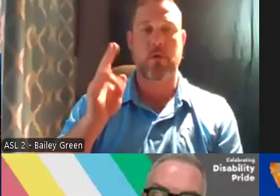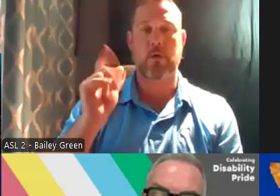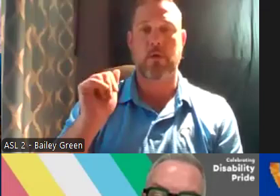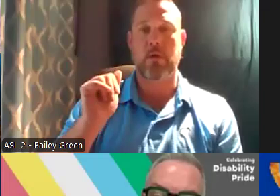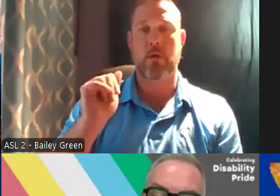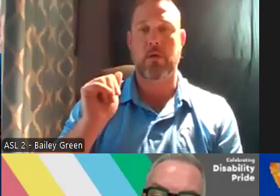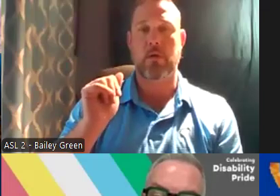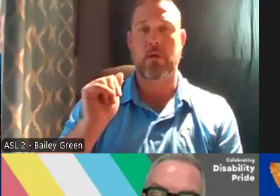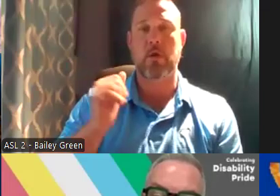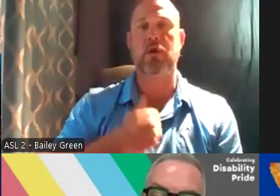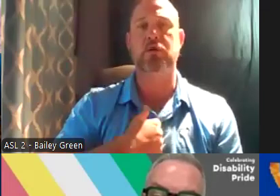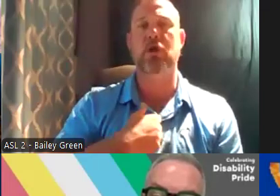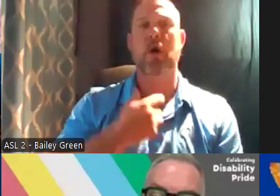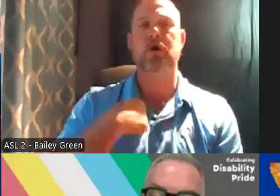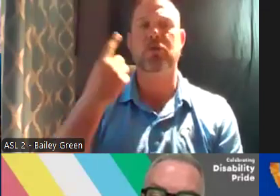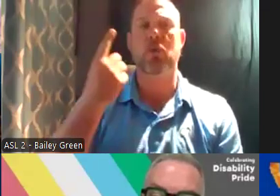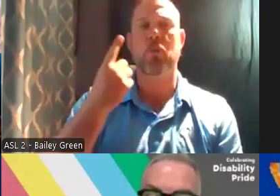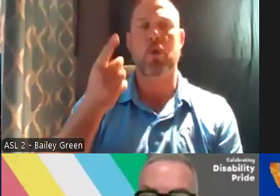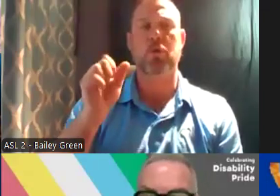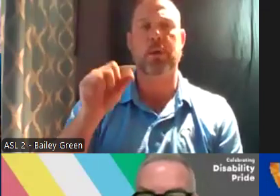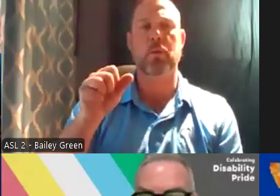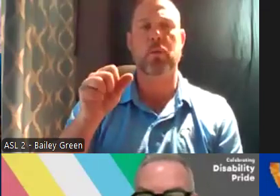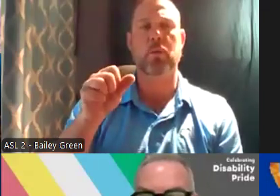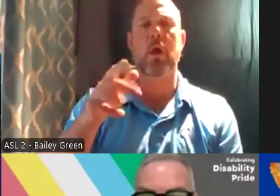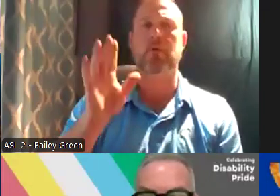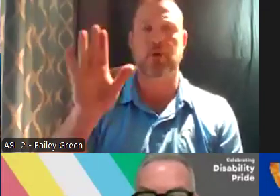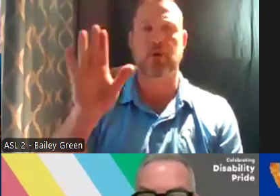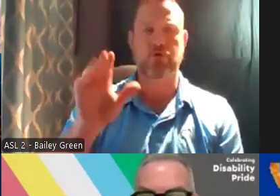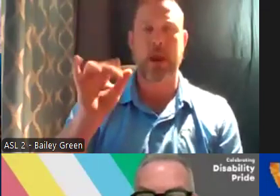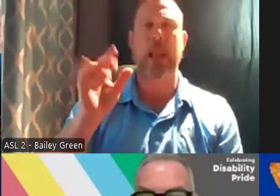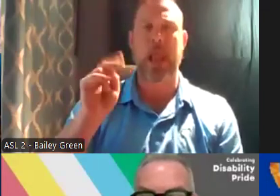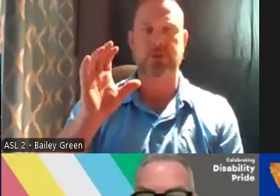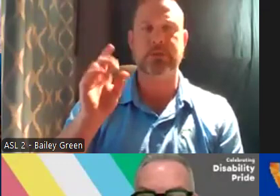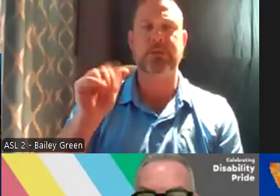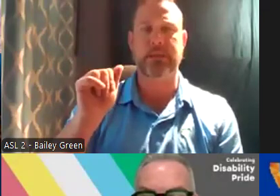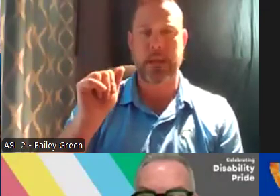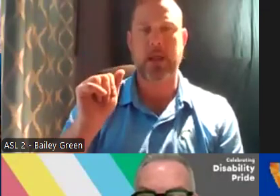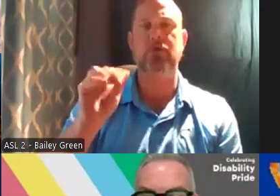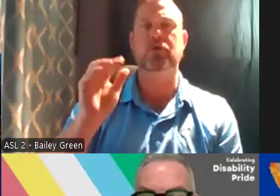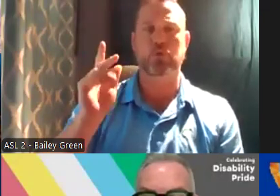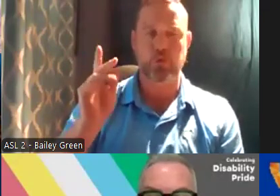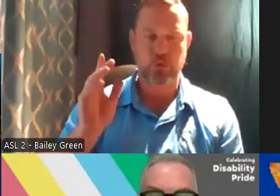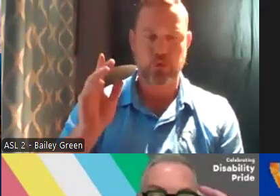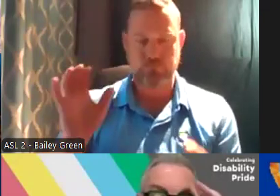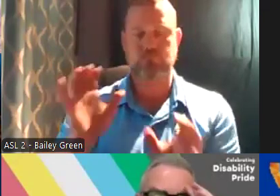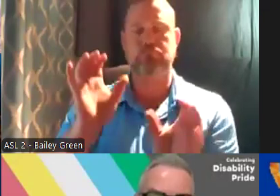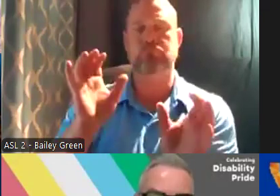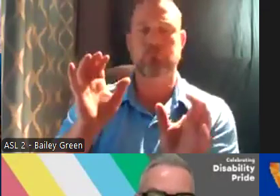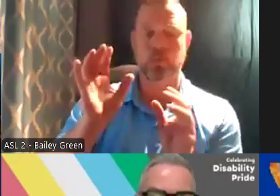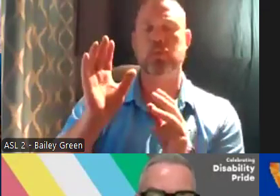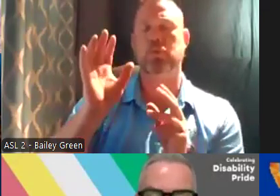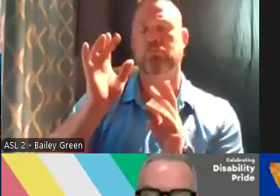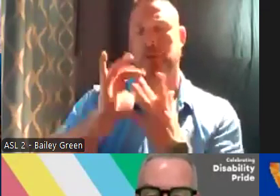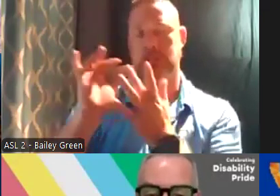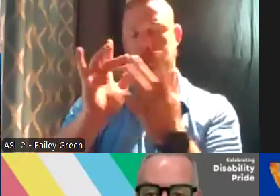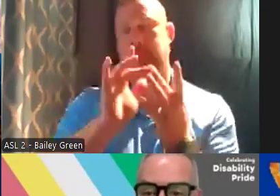go ahead. Sorry, because I was wondering, would you be willing to share? That was such a great action that the CDA took to proactively reach out and invite the different